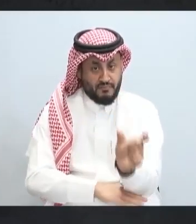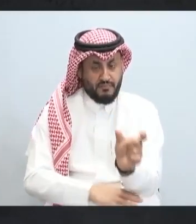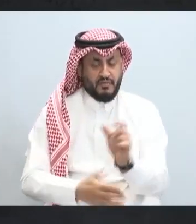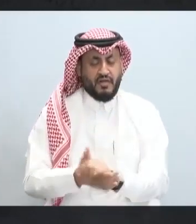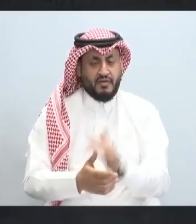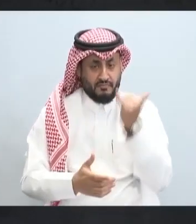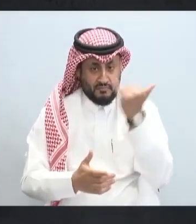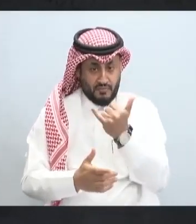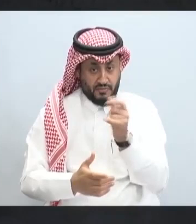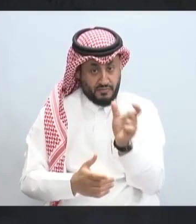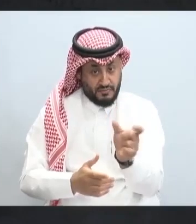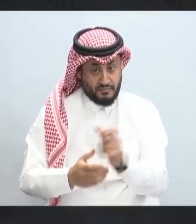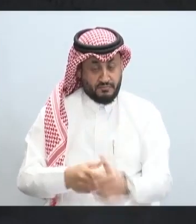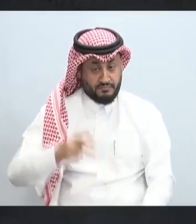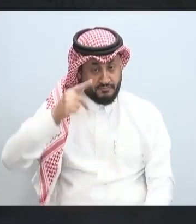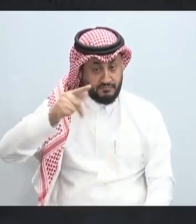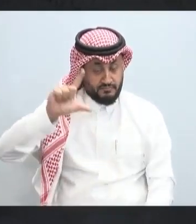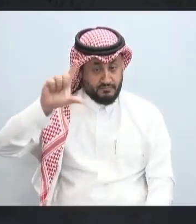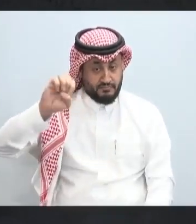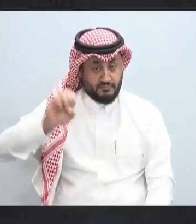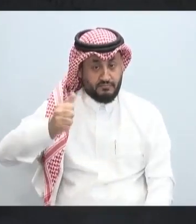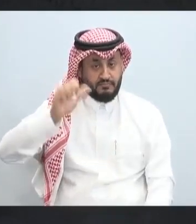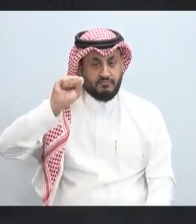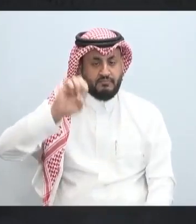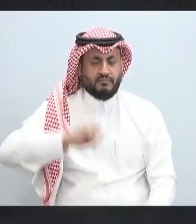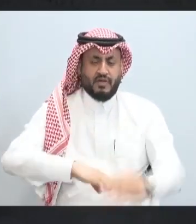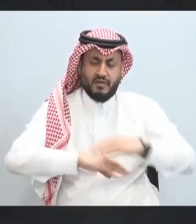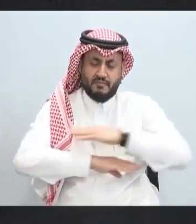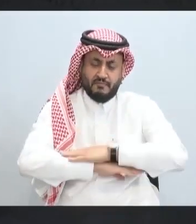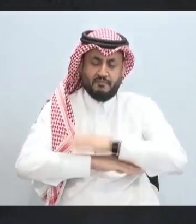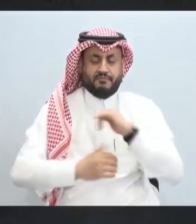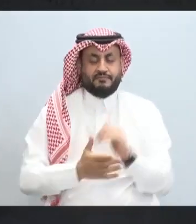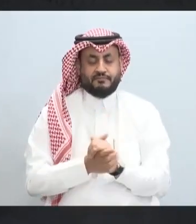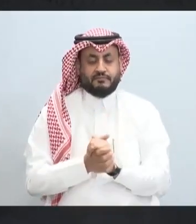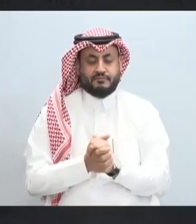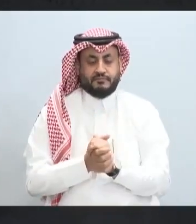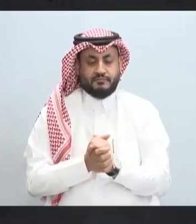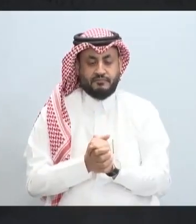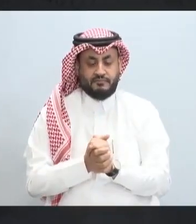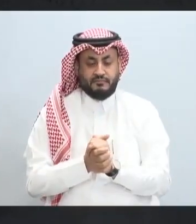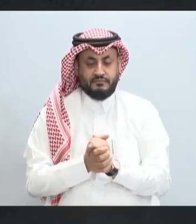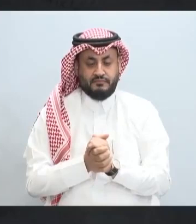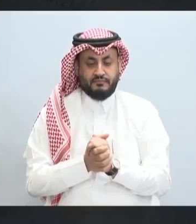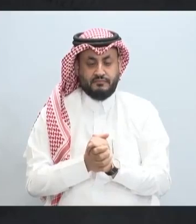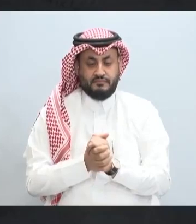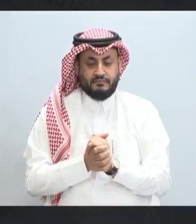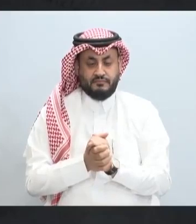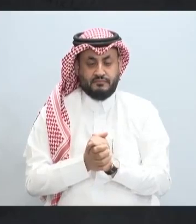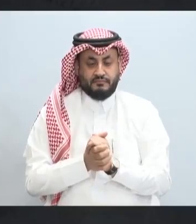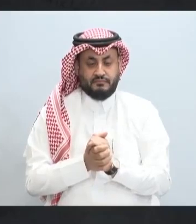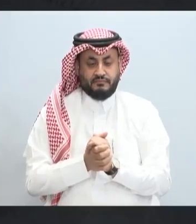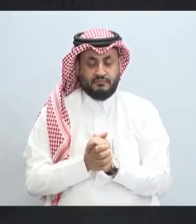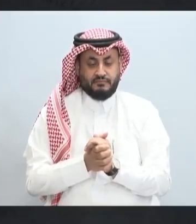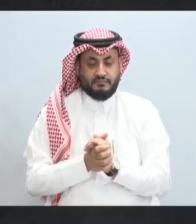is important that we say please whenever we give the order. And after